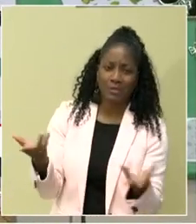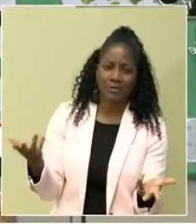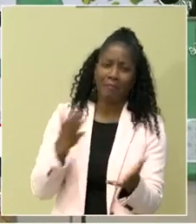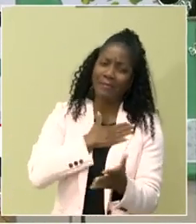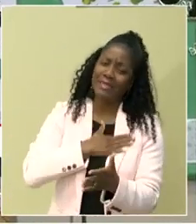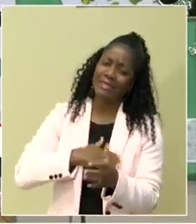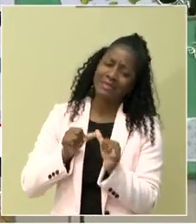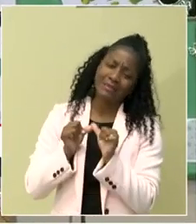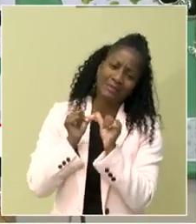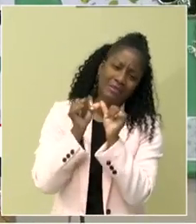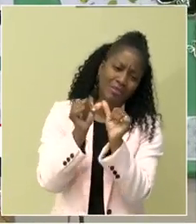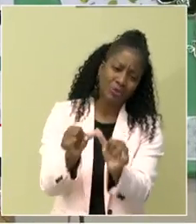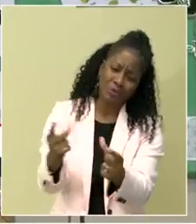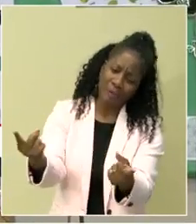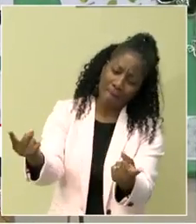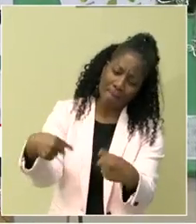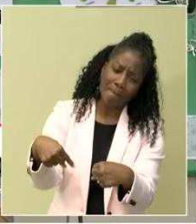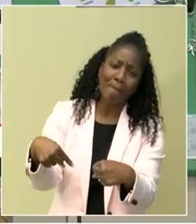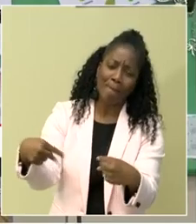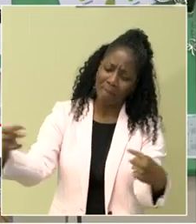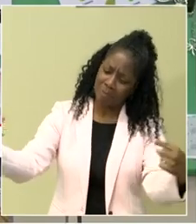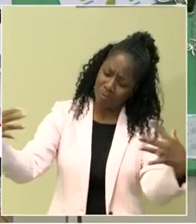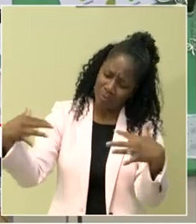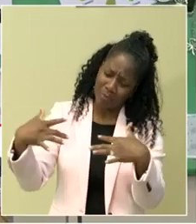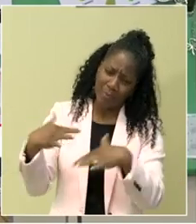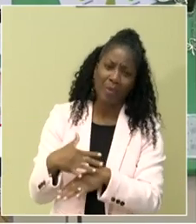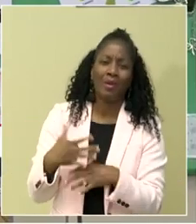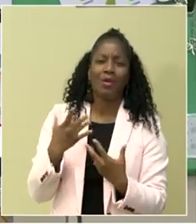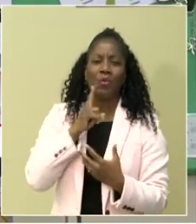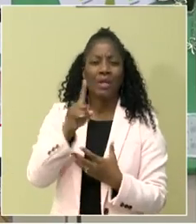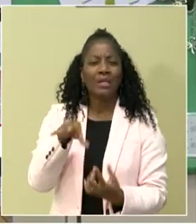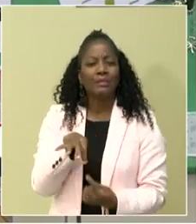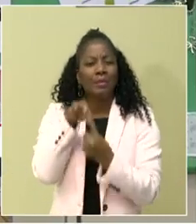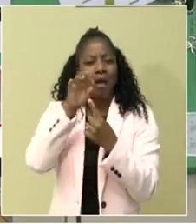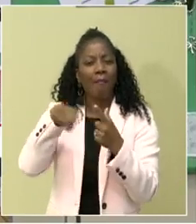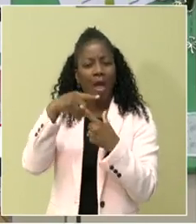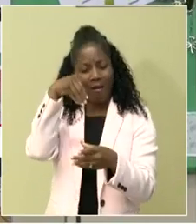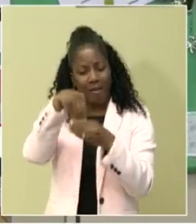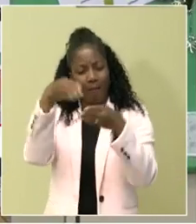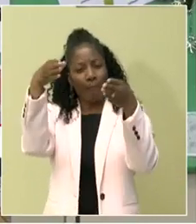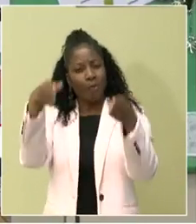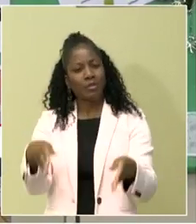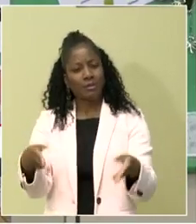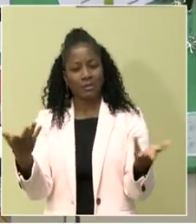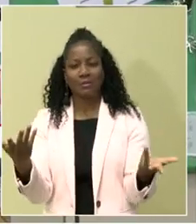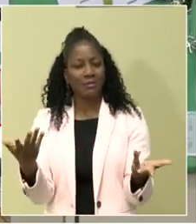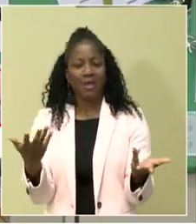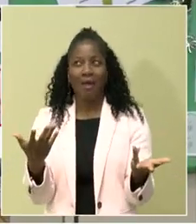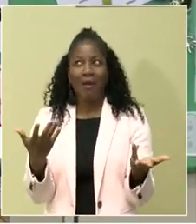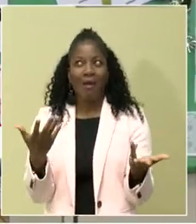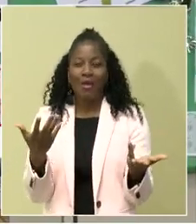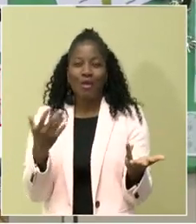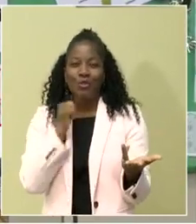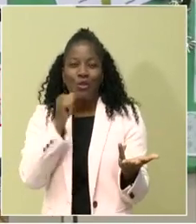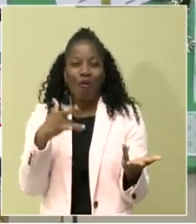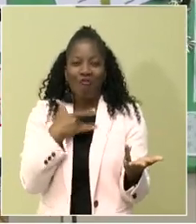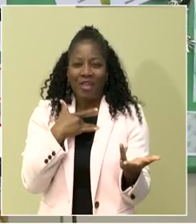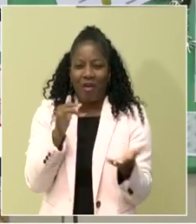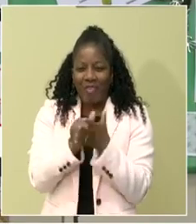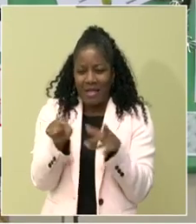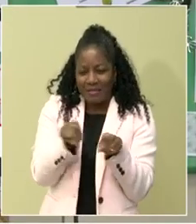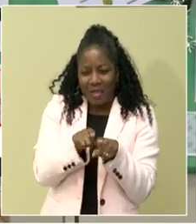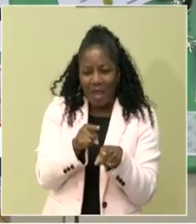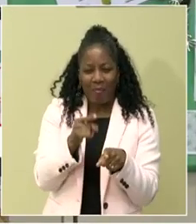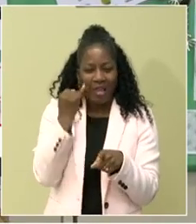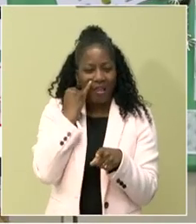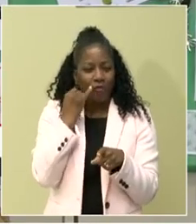coming in person. There's really something special about being in person that you don't necessarily get if you're home